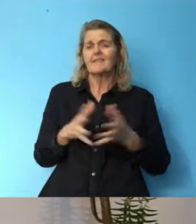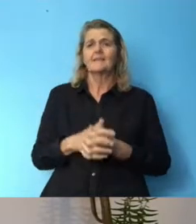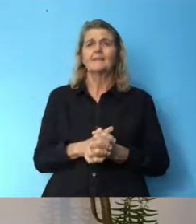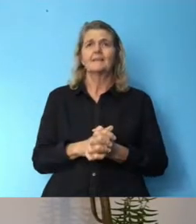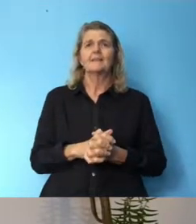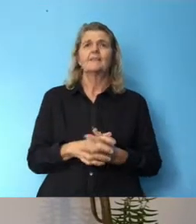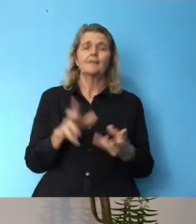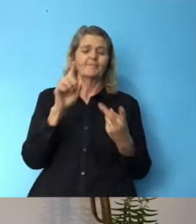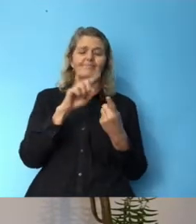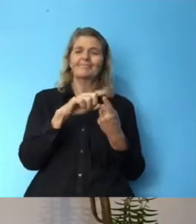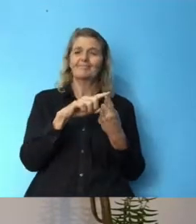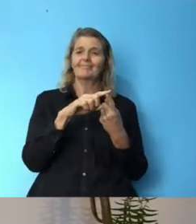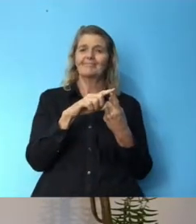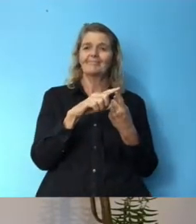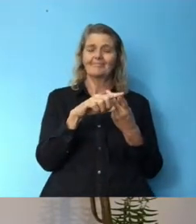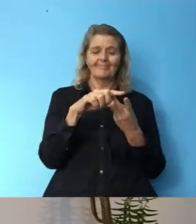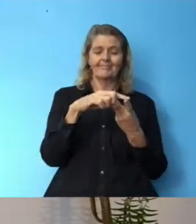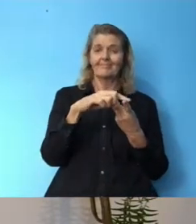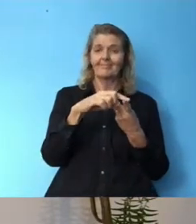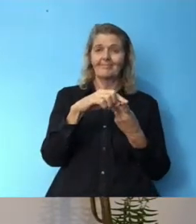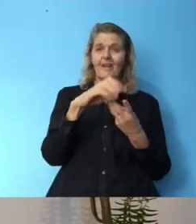with white,